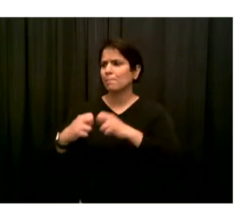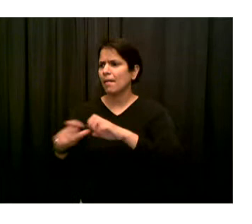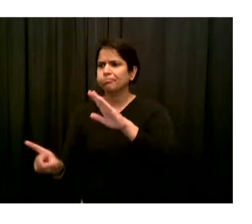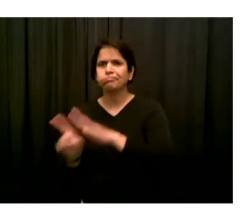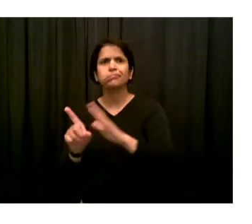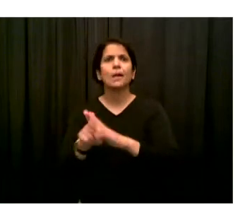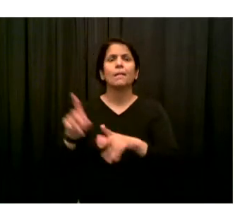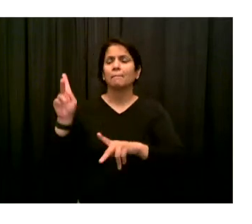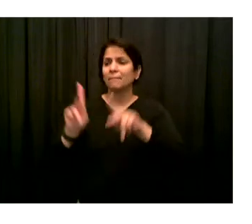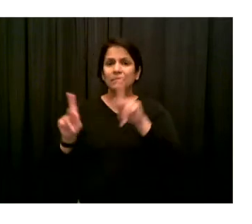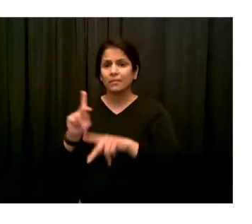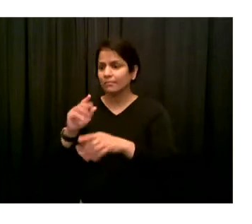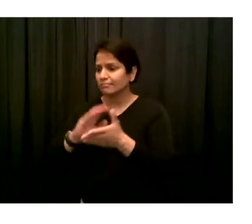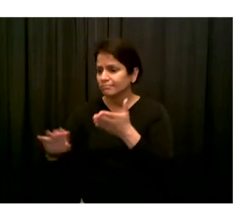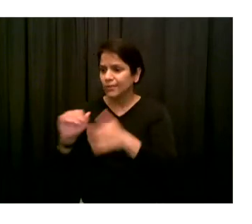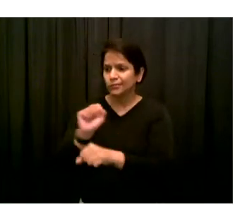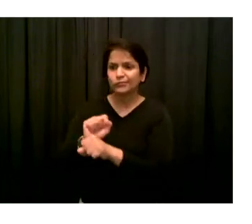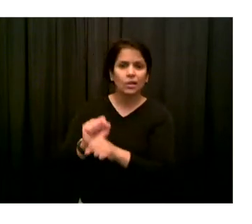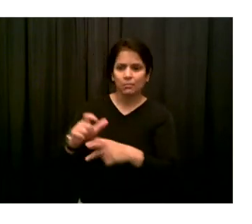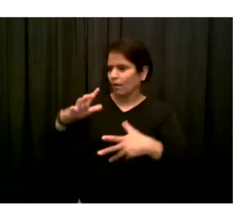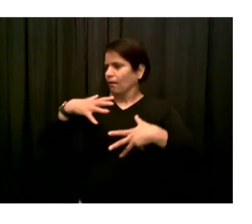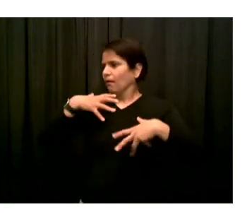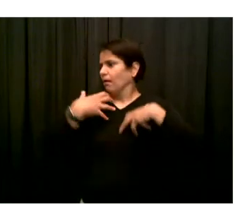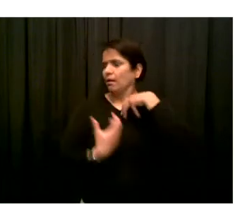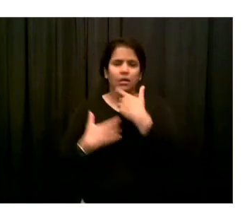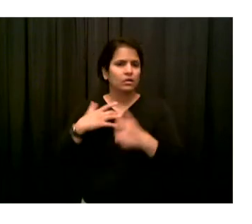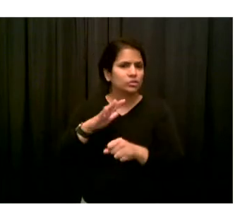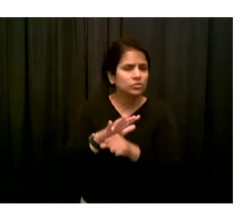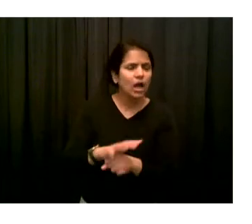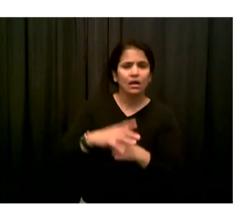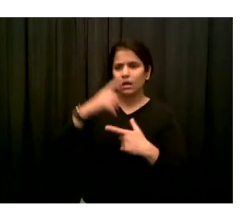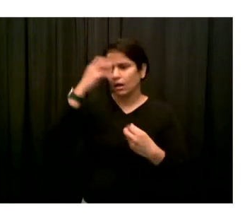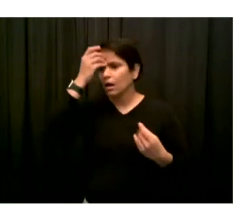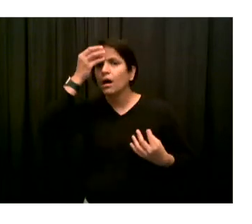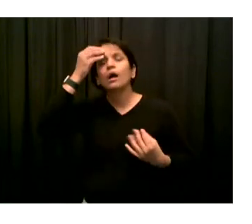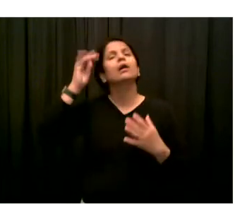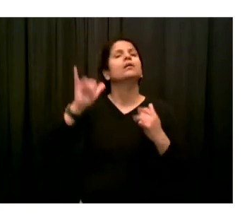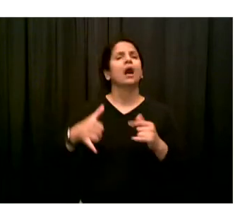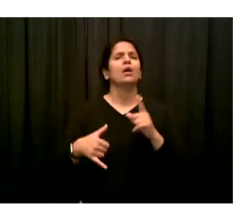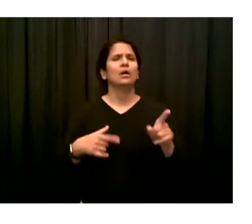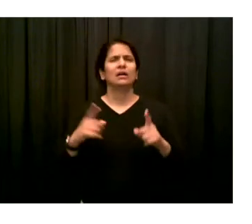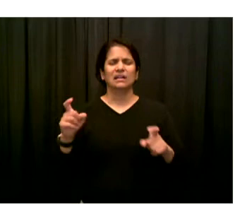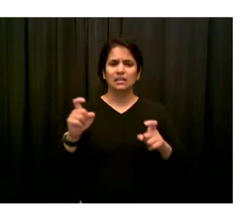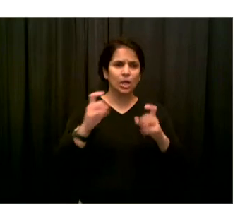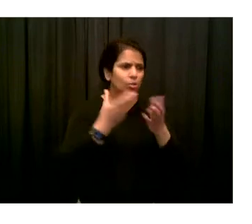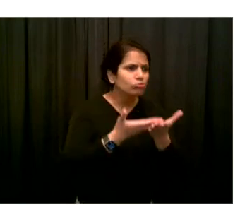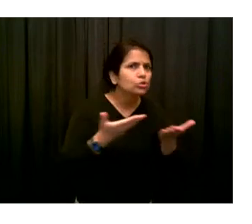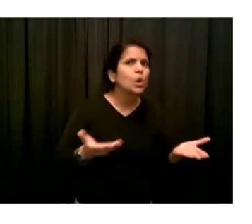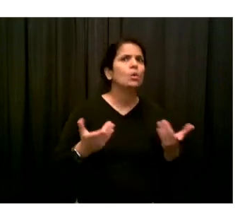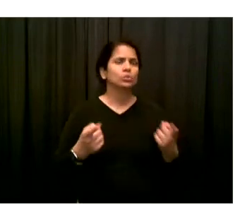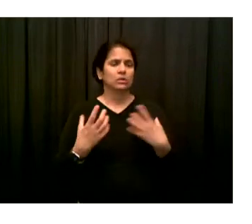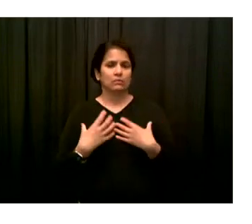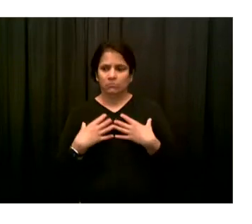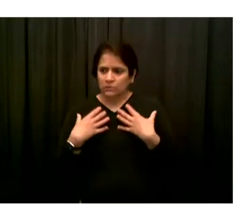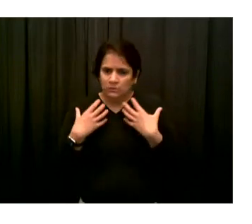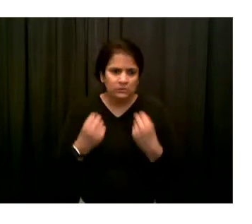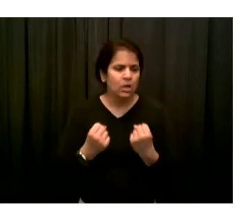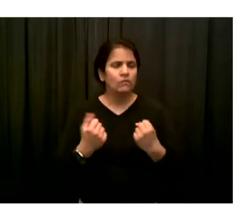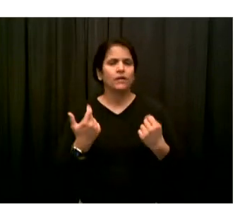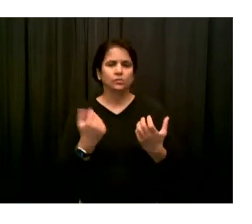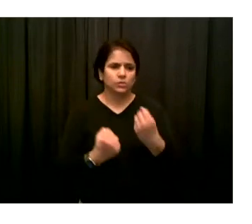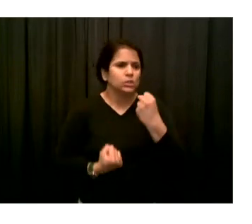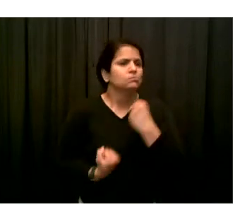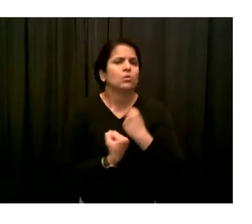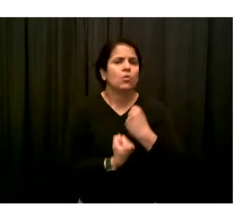colleagues the resources to recover and to start all over again. These initiatives add to the substantial work already